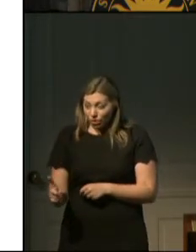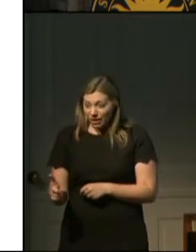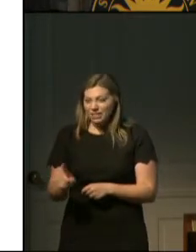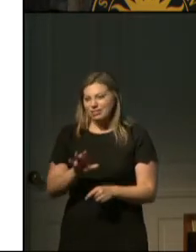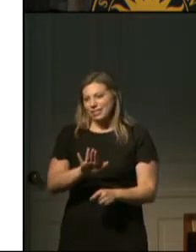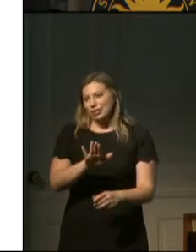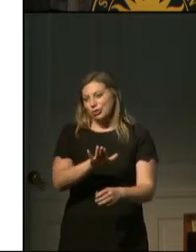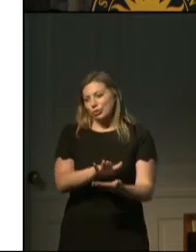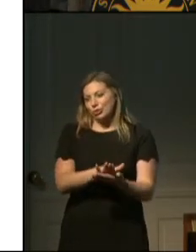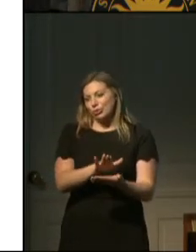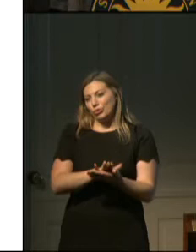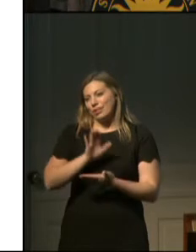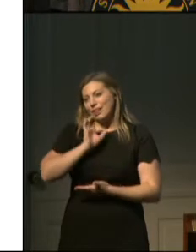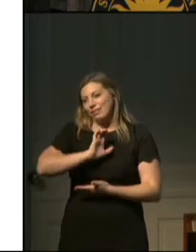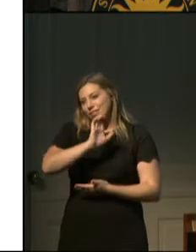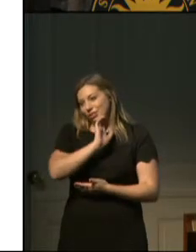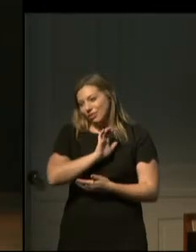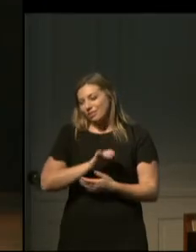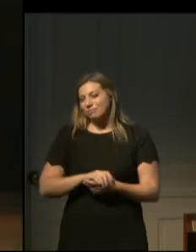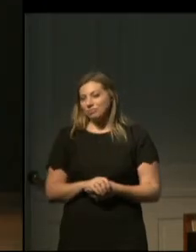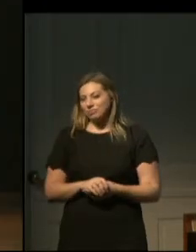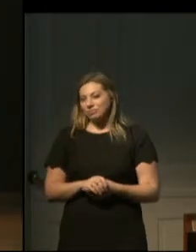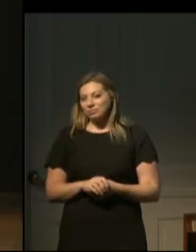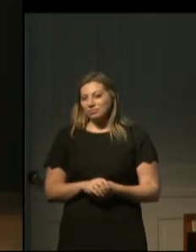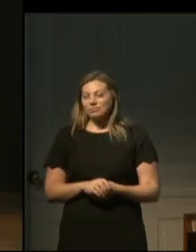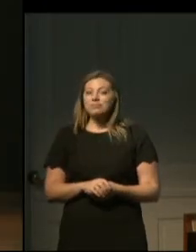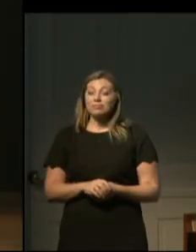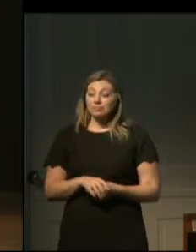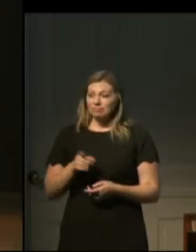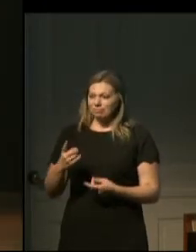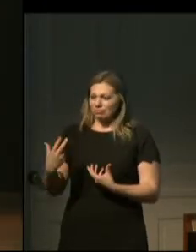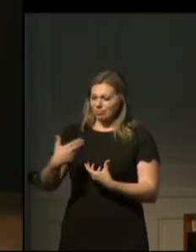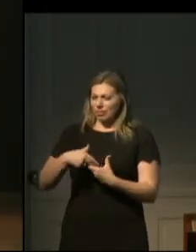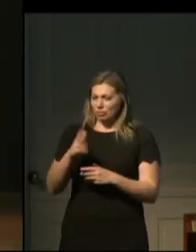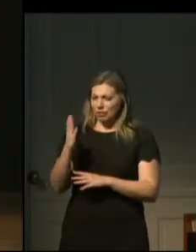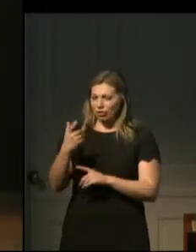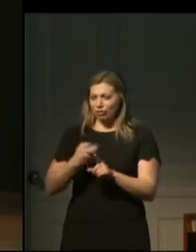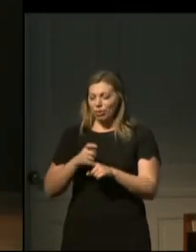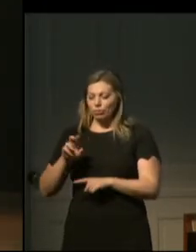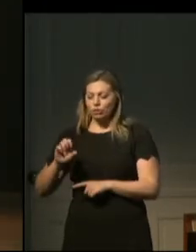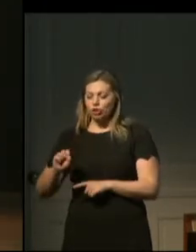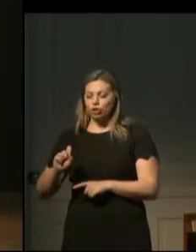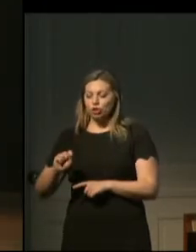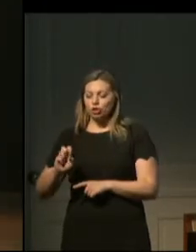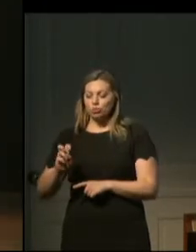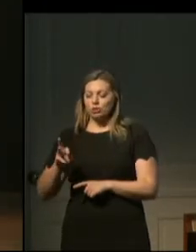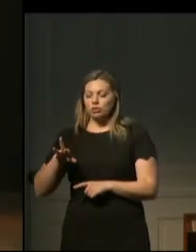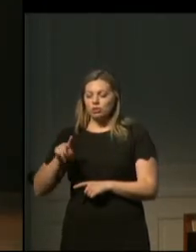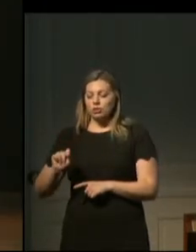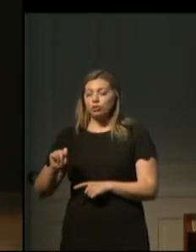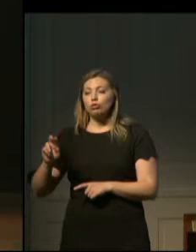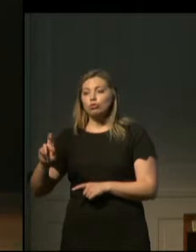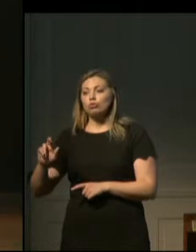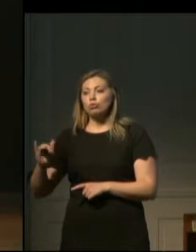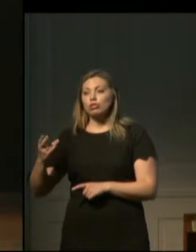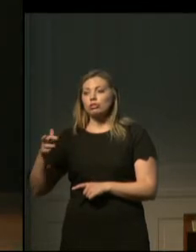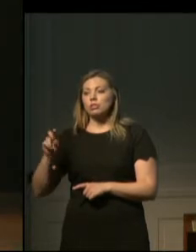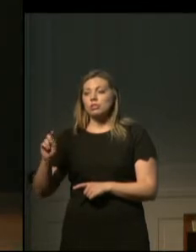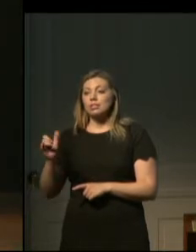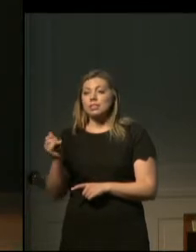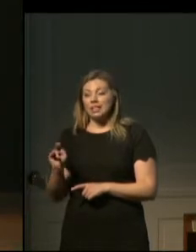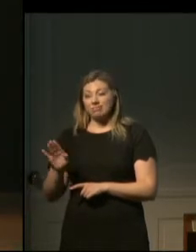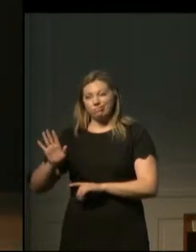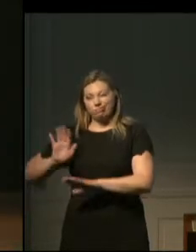in his school cafeteria. Now, he's joined in his presentation by Stuart Richardson, who was formerly a student of